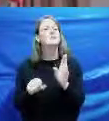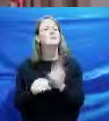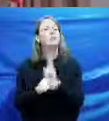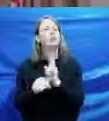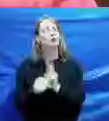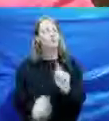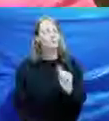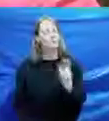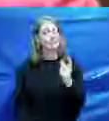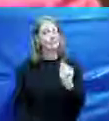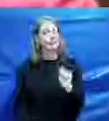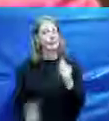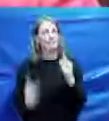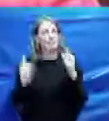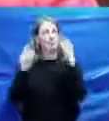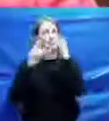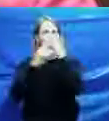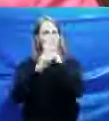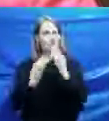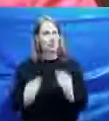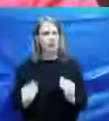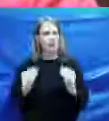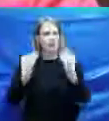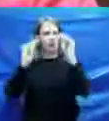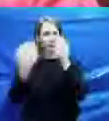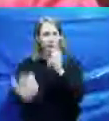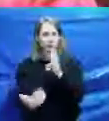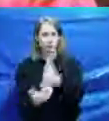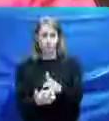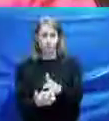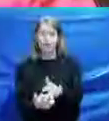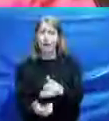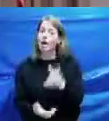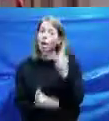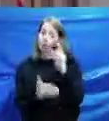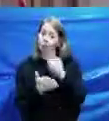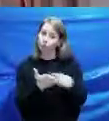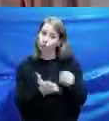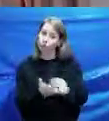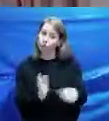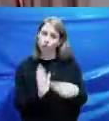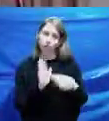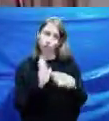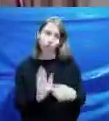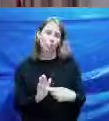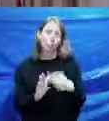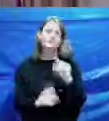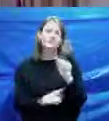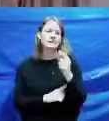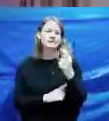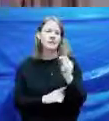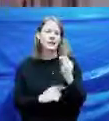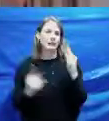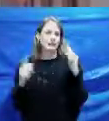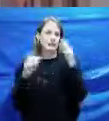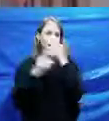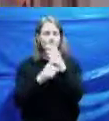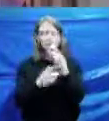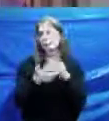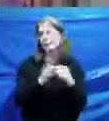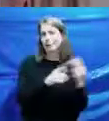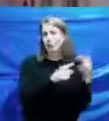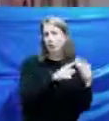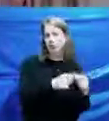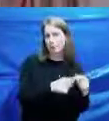standards found that the expectation of complexity, and that's everything from the vocabulary and the sentence structure to the